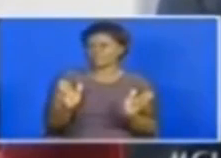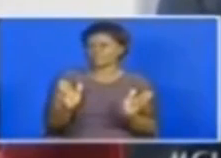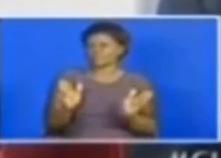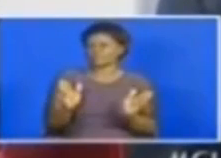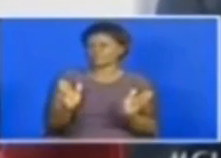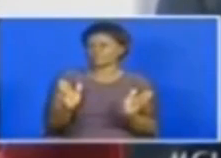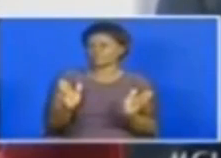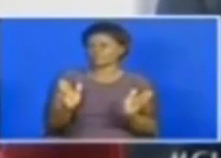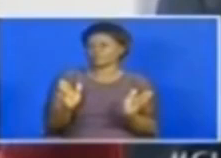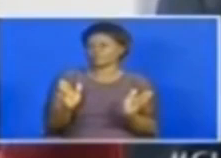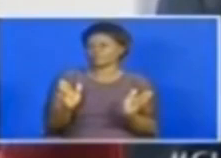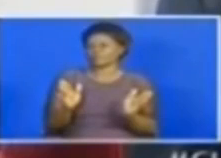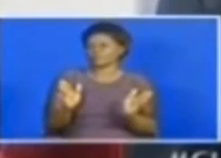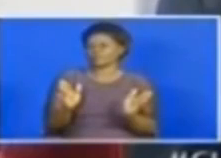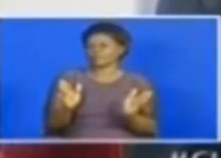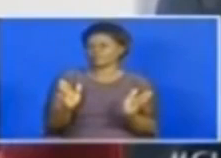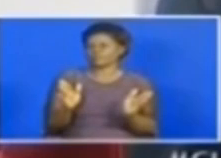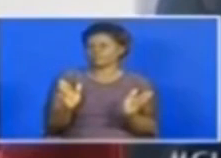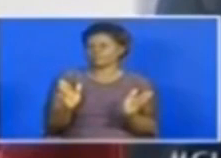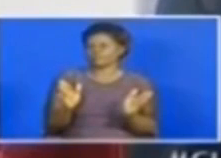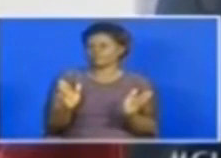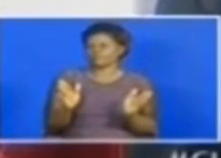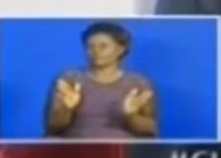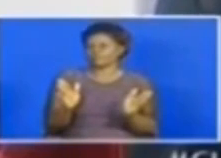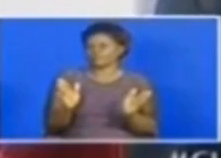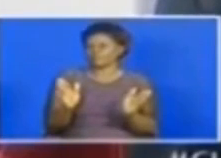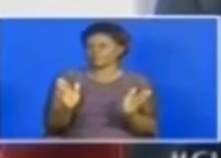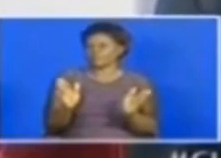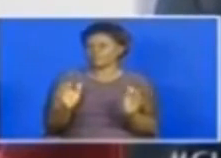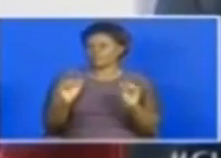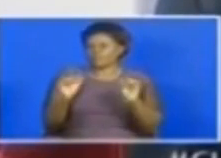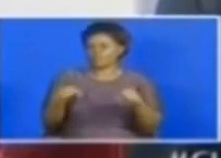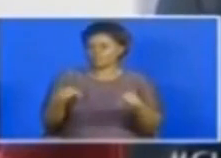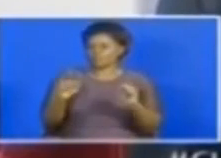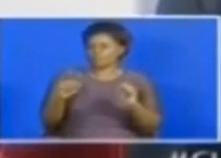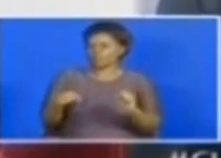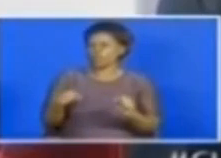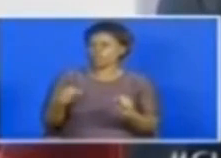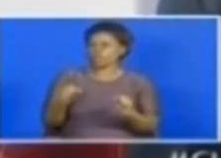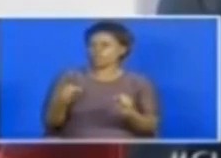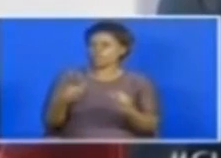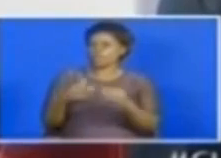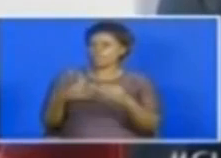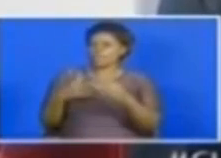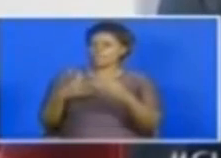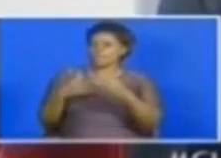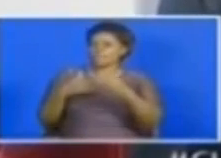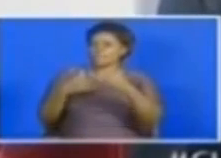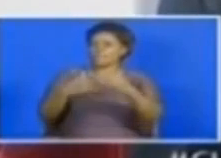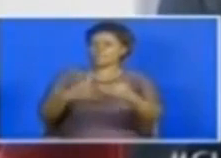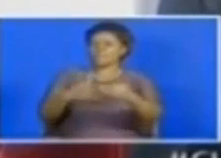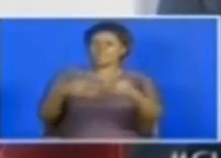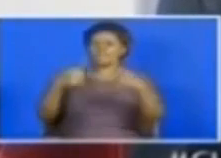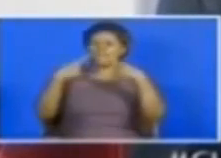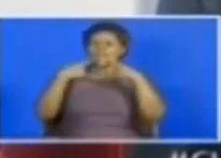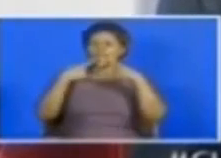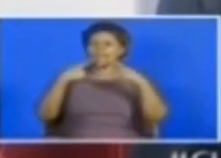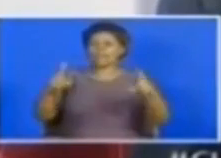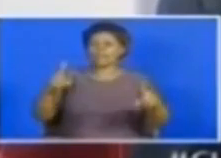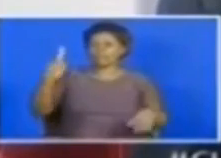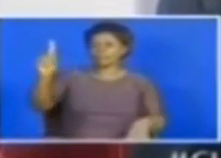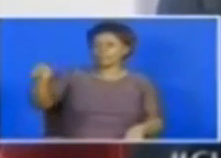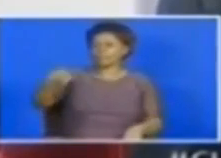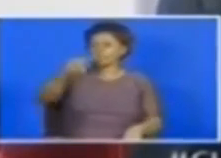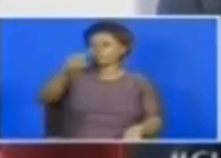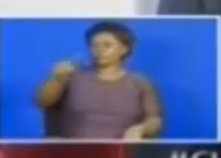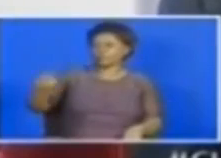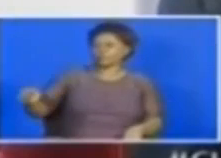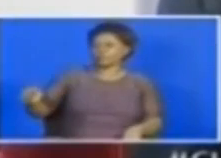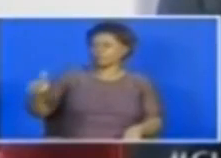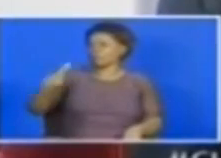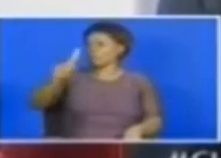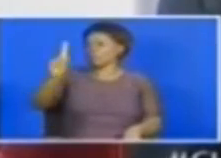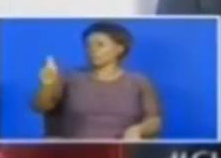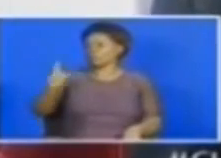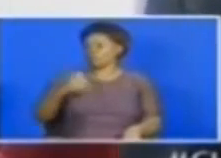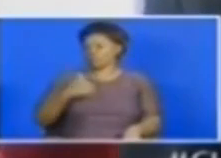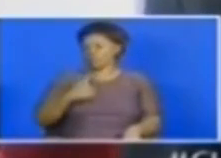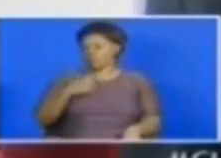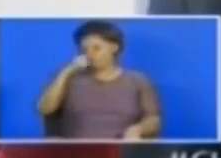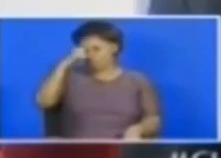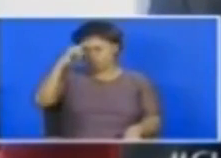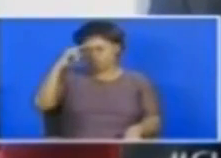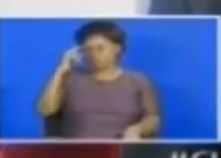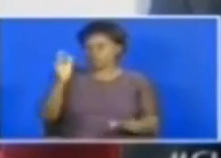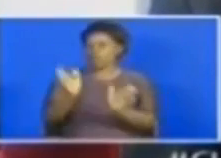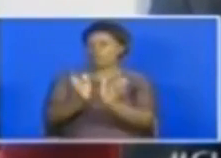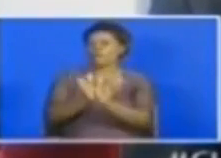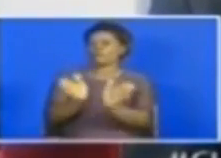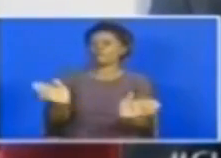entire process could lead to the election result being nullified or questioned because there was